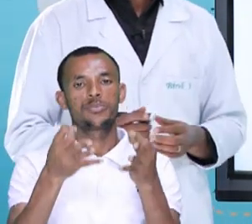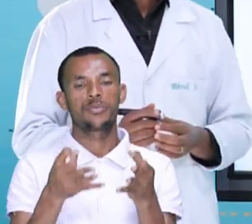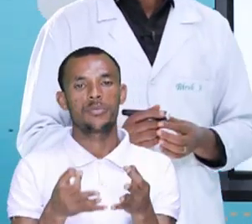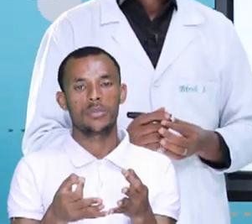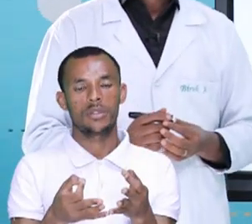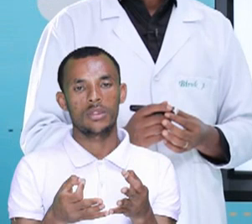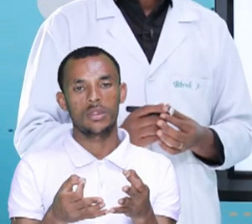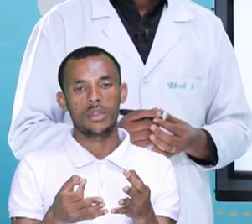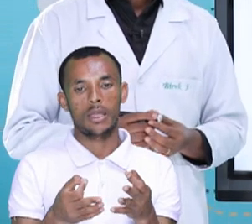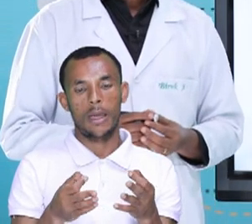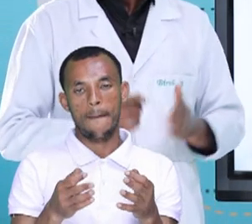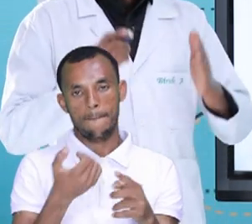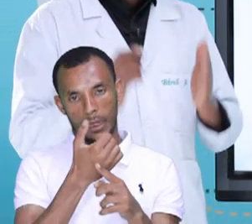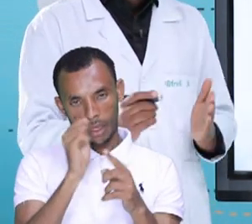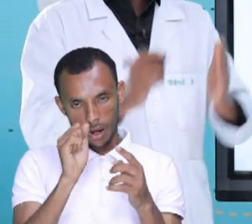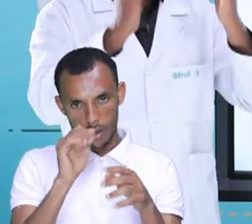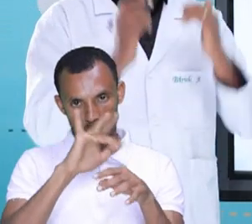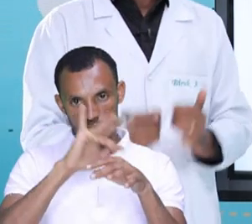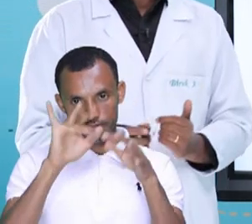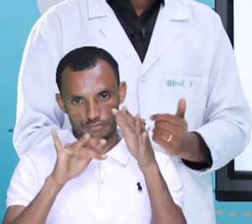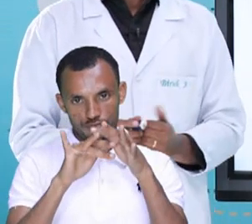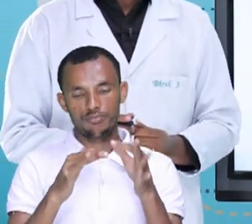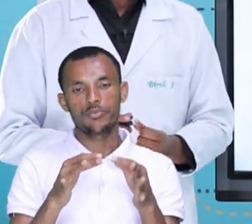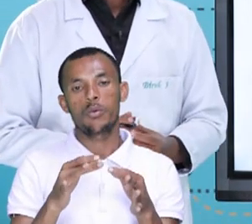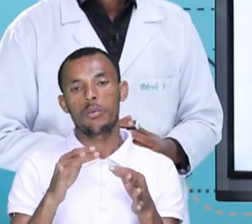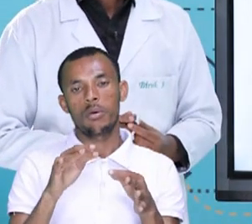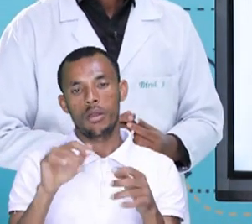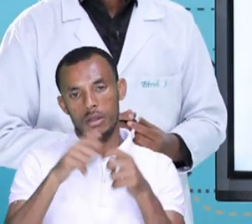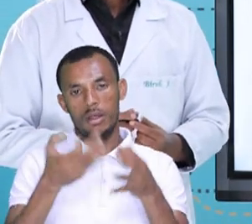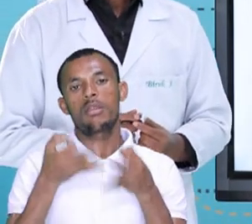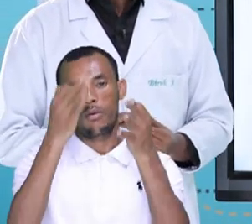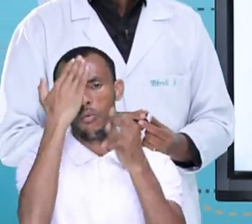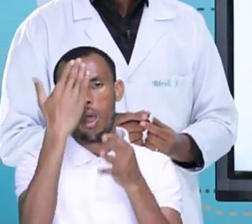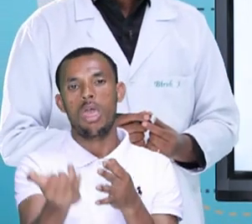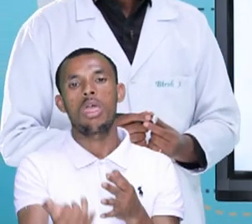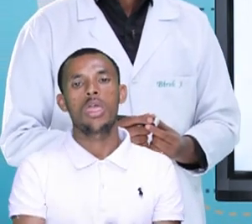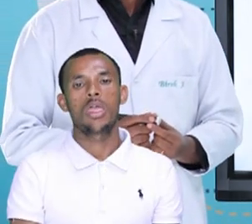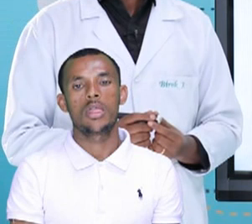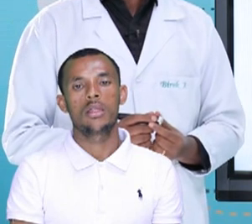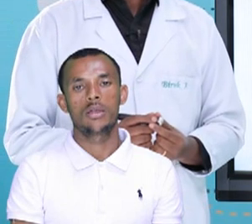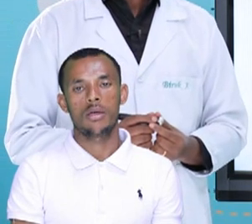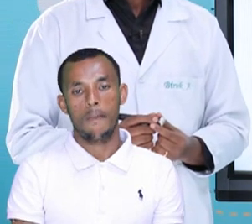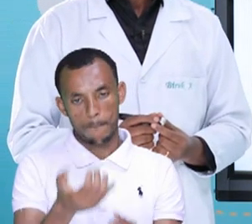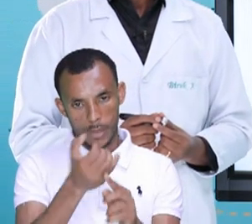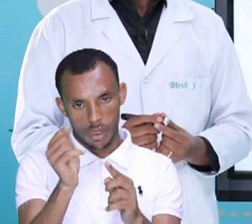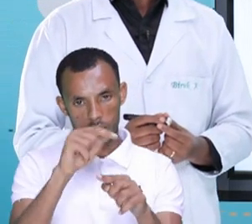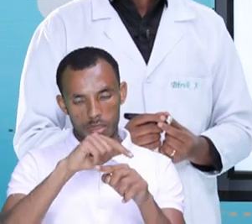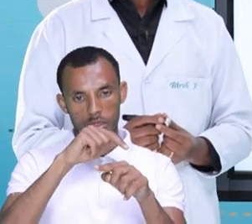Metals are conduct electricity. Why metals are conduct electricity, students? Why metals are